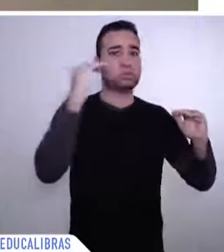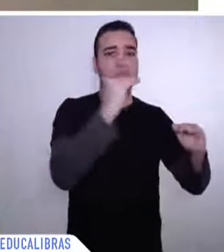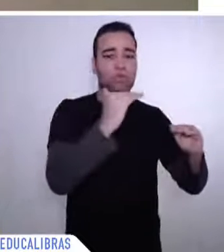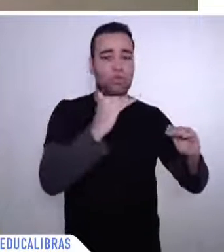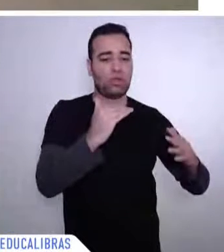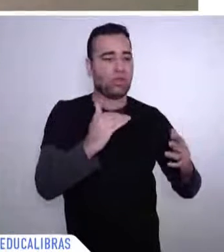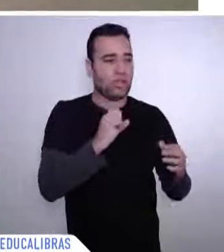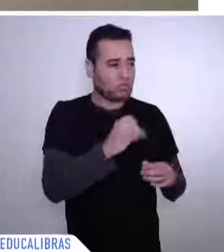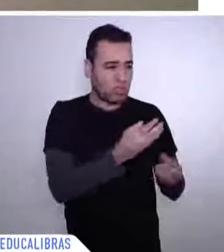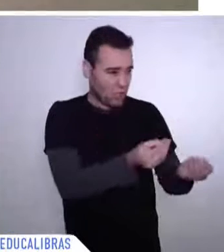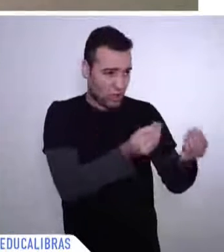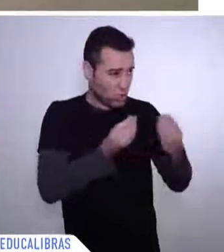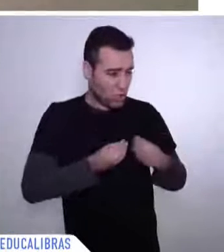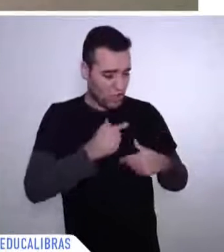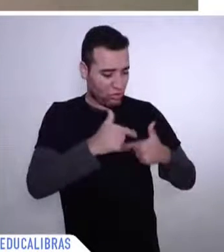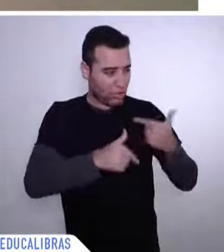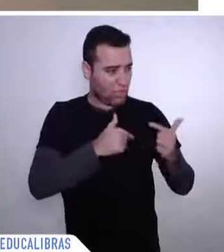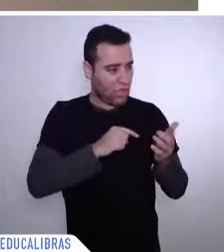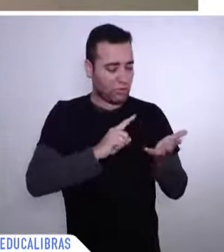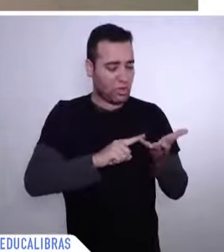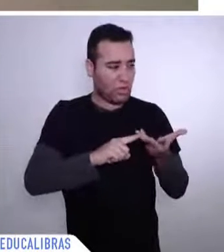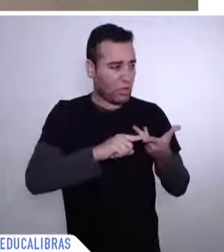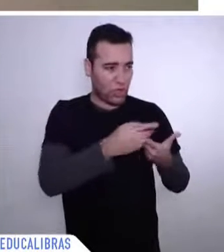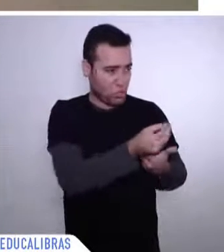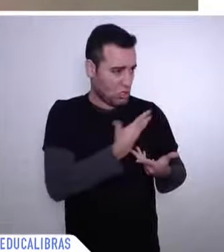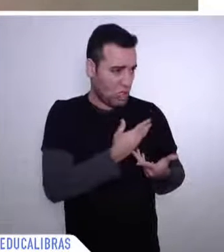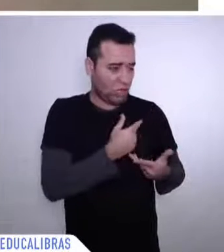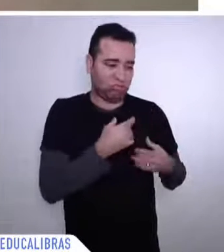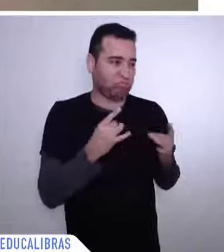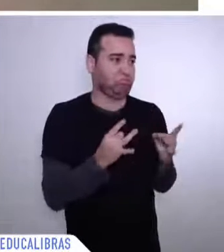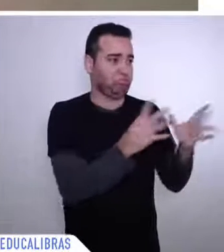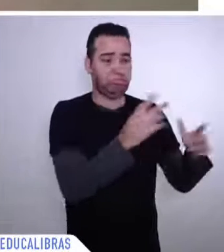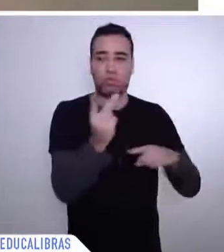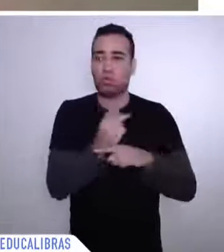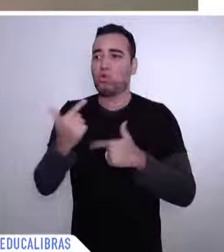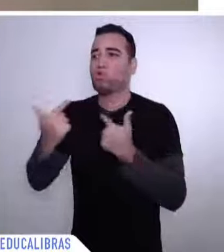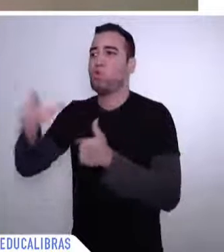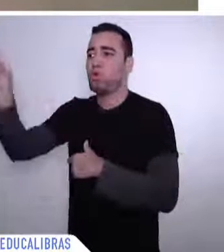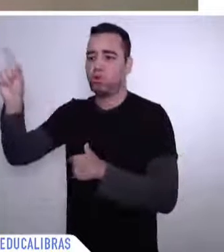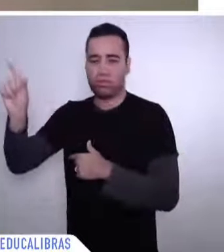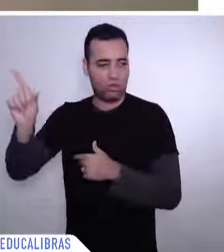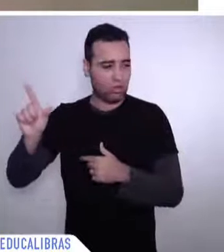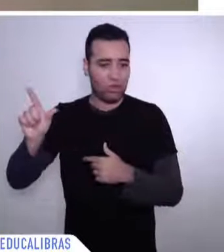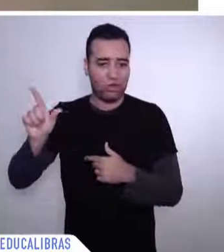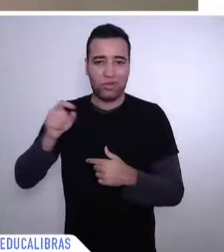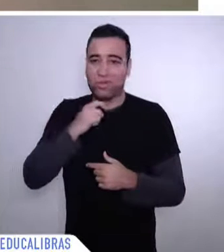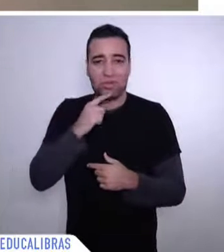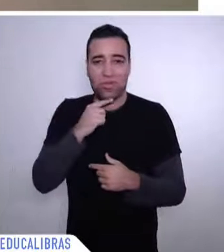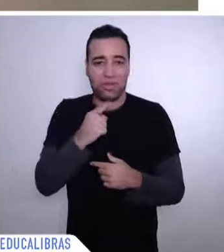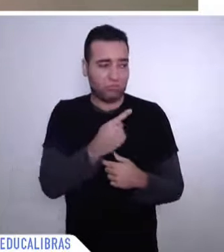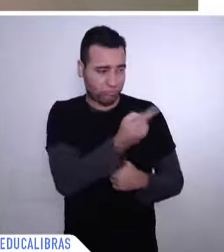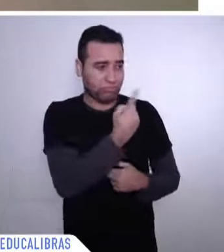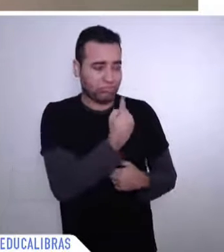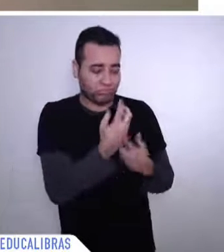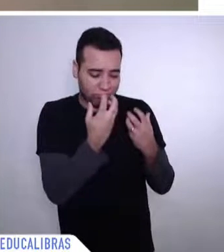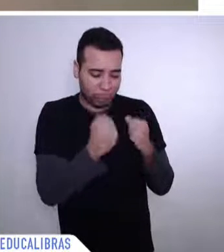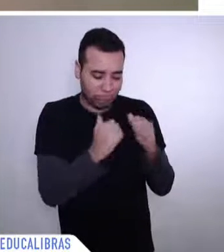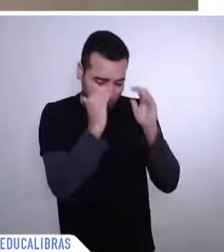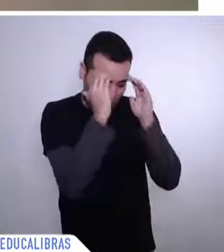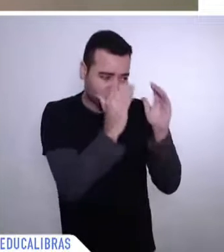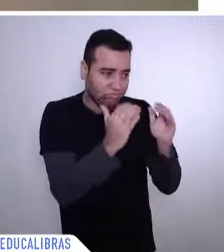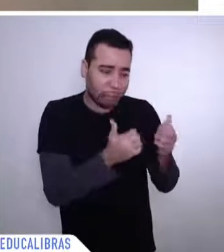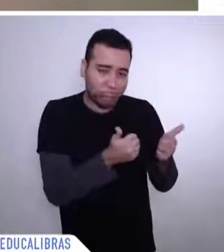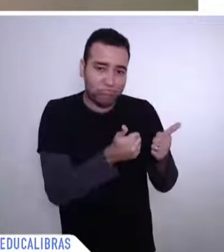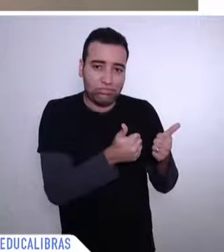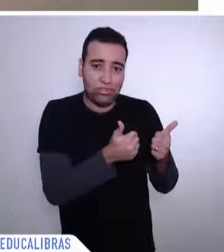option. So the employer can impose working conditions, can impose wages, which are lower than what